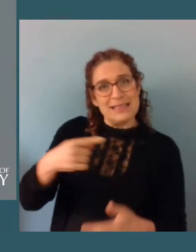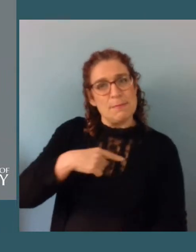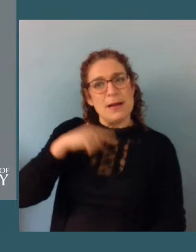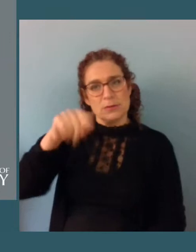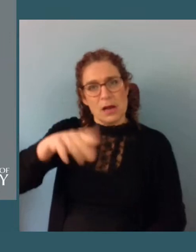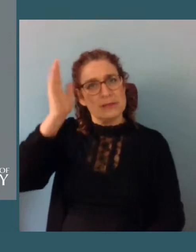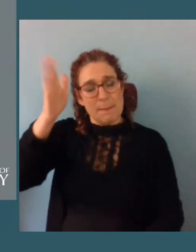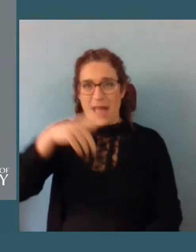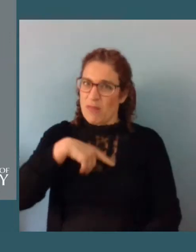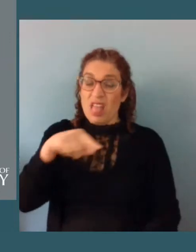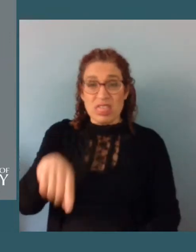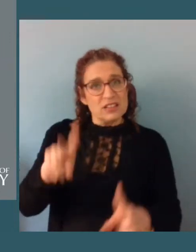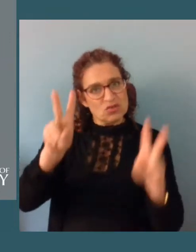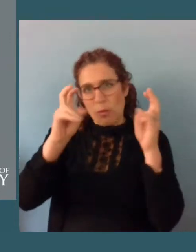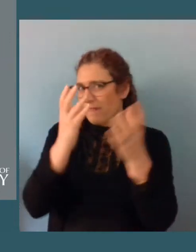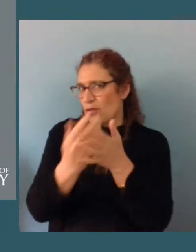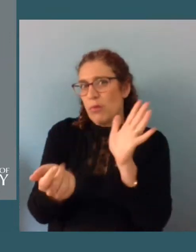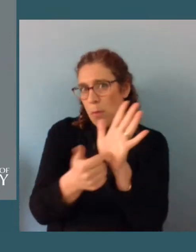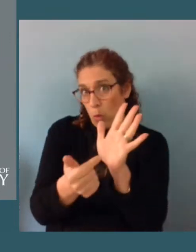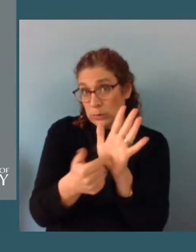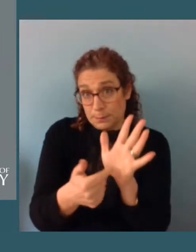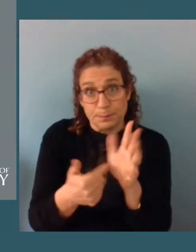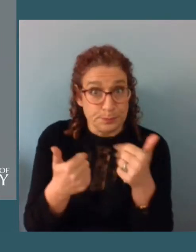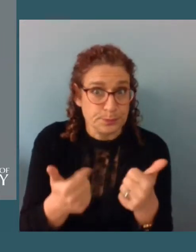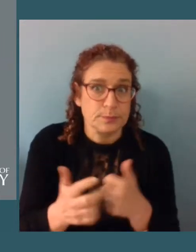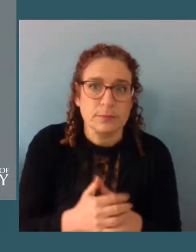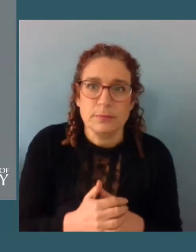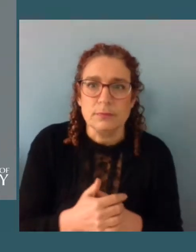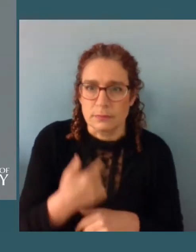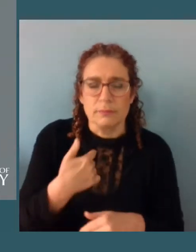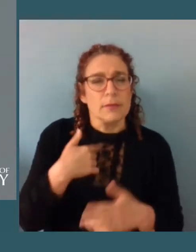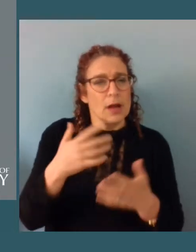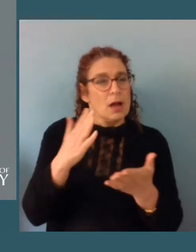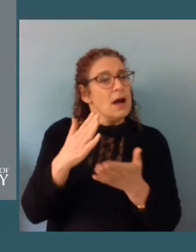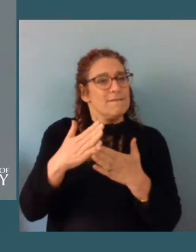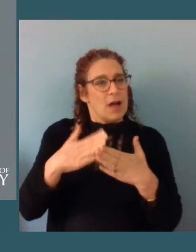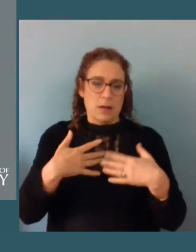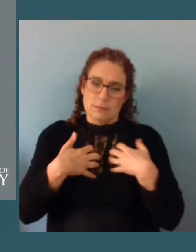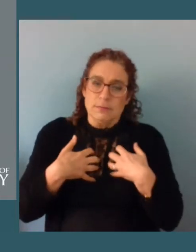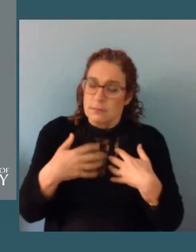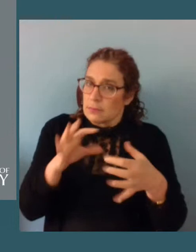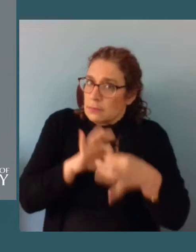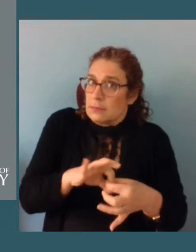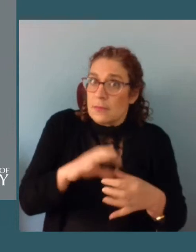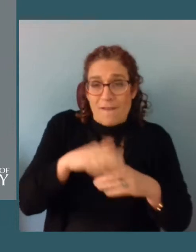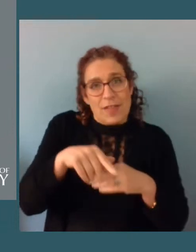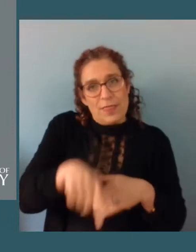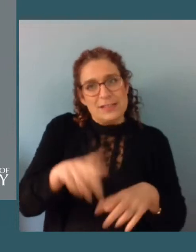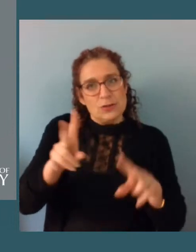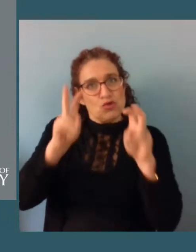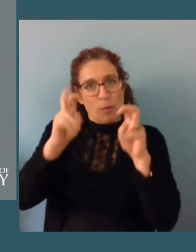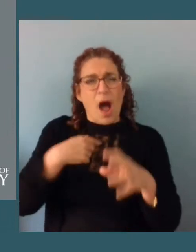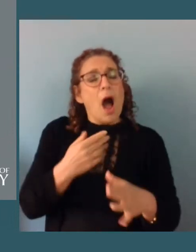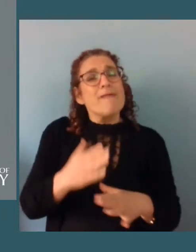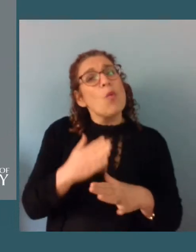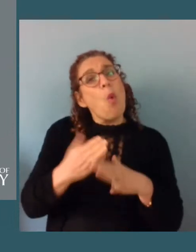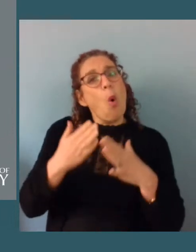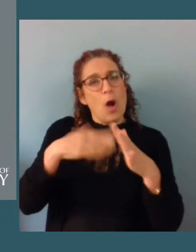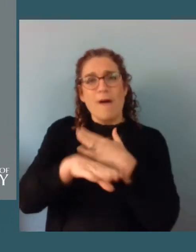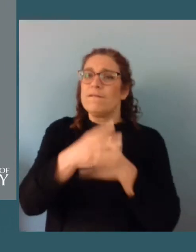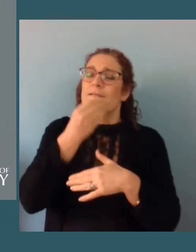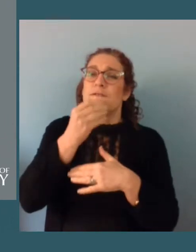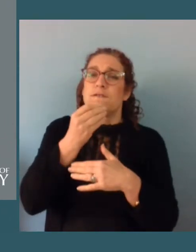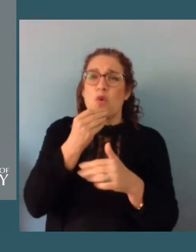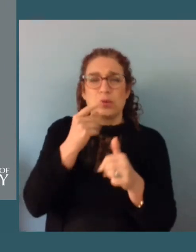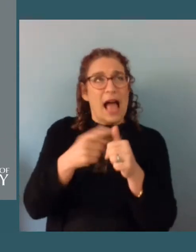really important topic and something that's really close to my heart. I've been working in the field of food allergy for